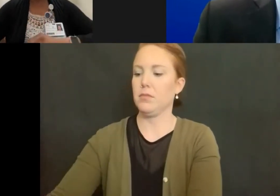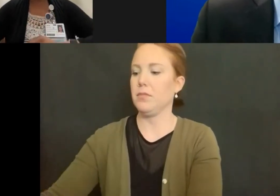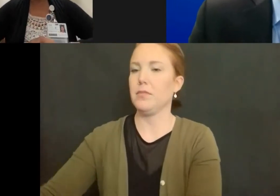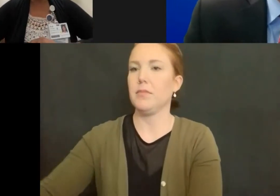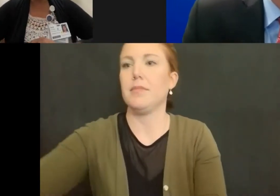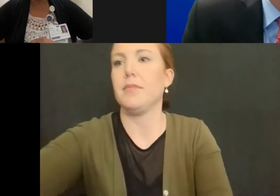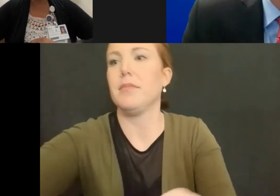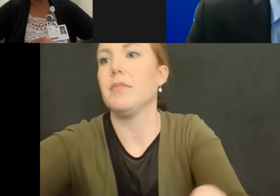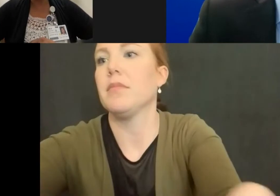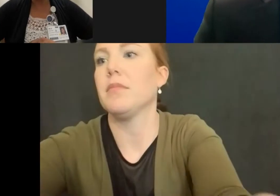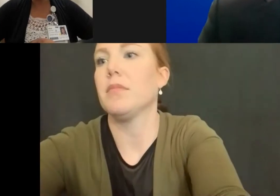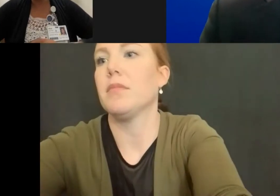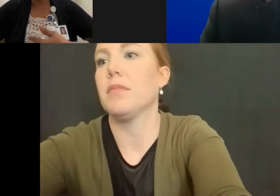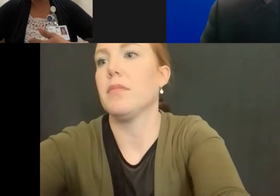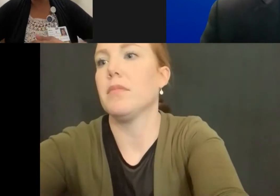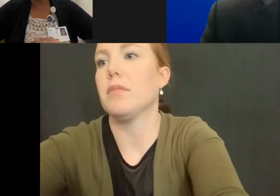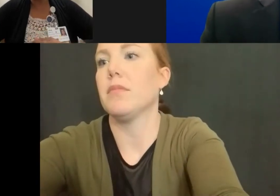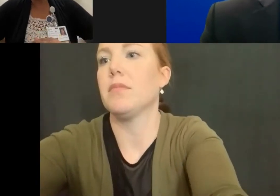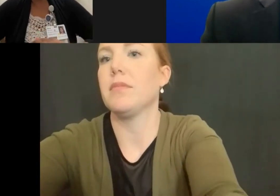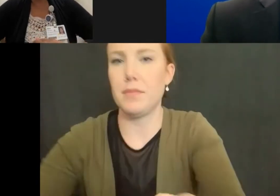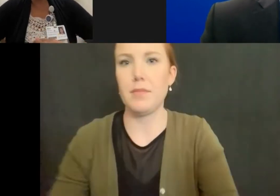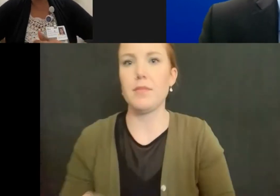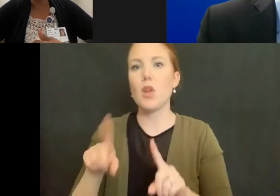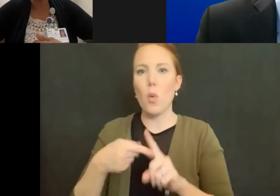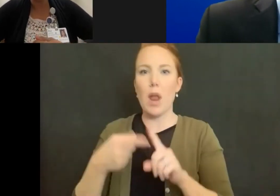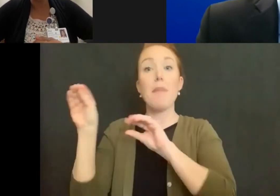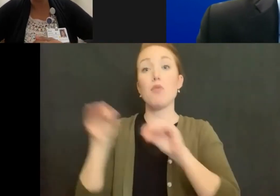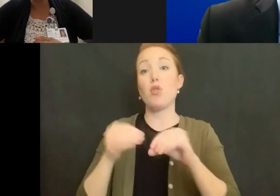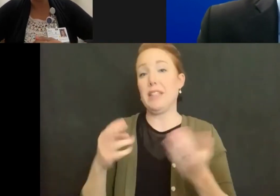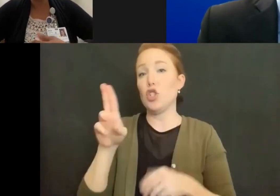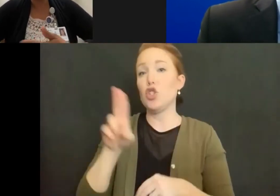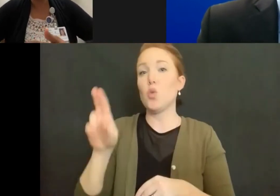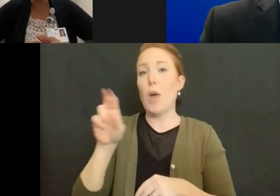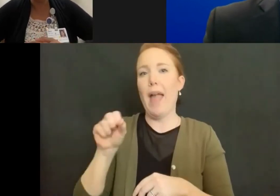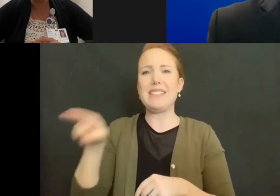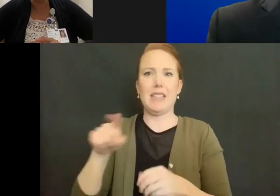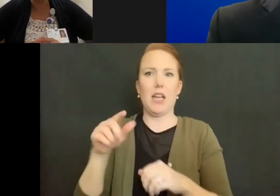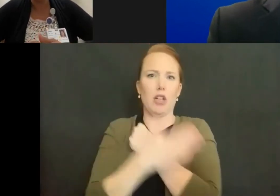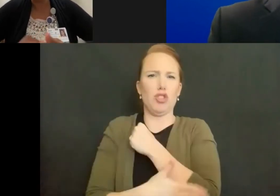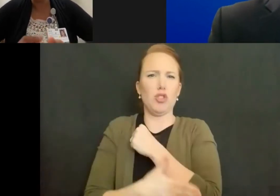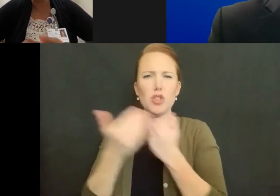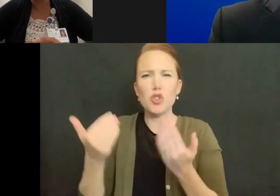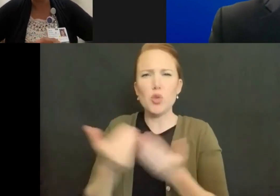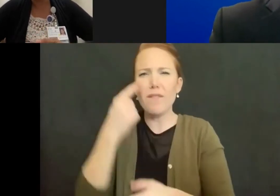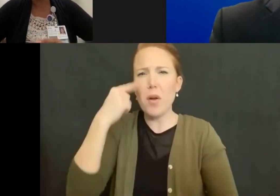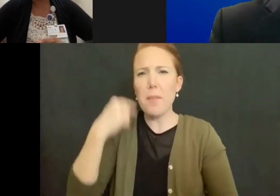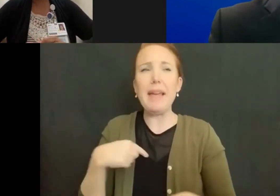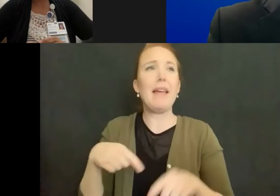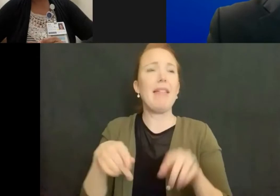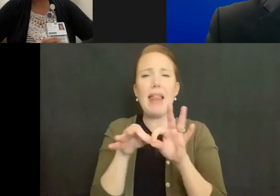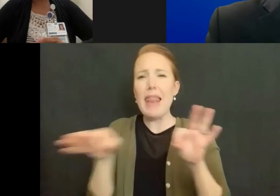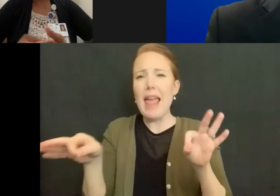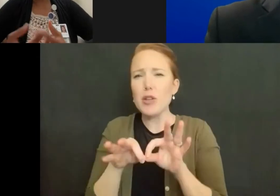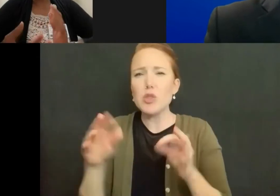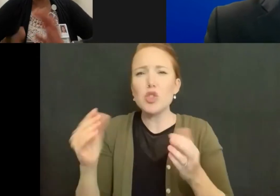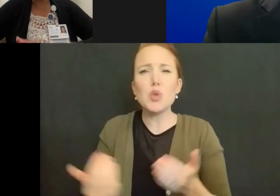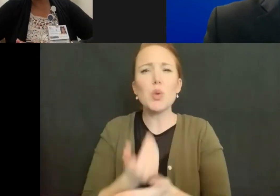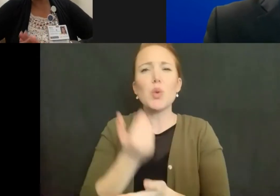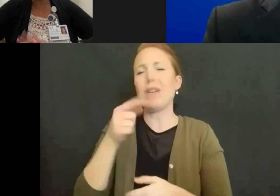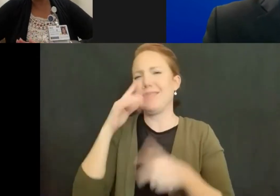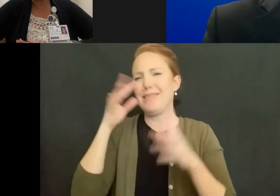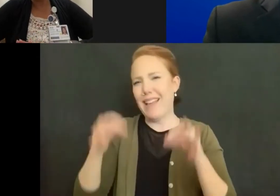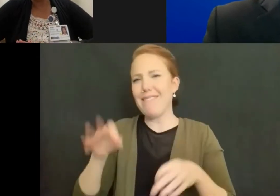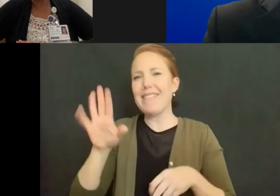moved here, it was kind of very new to me. I mean, the country was new, the people was new, language was new, and definitely the